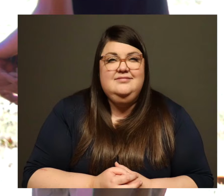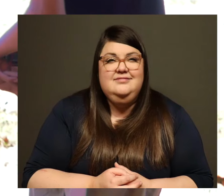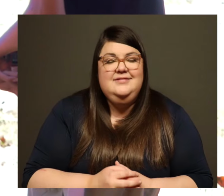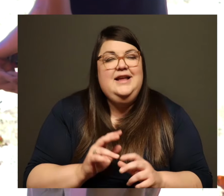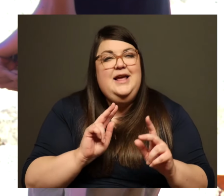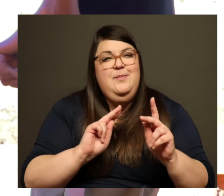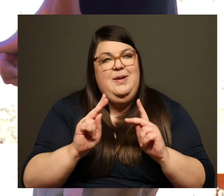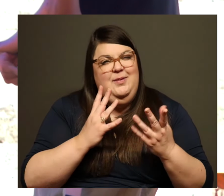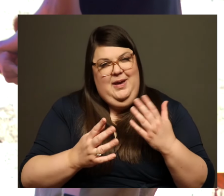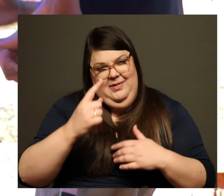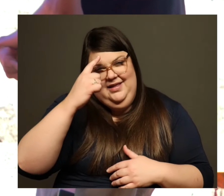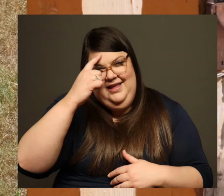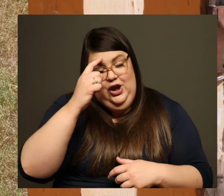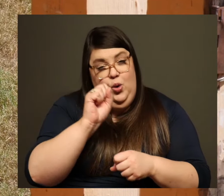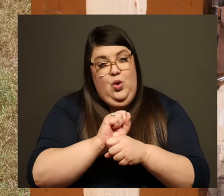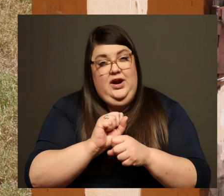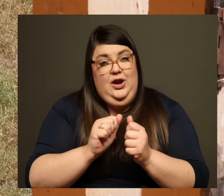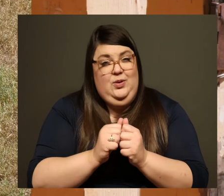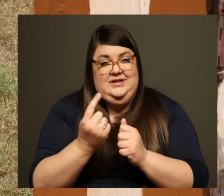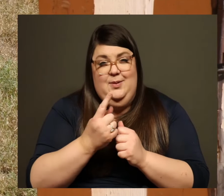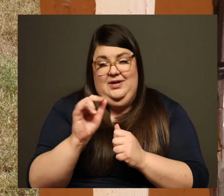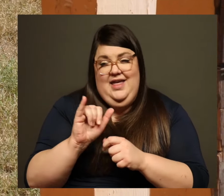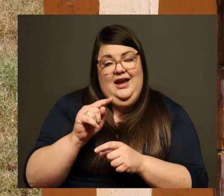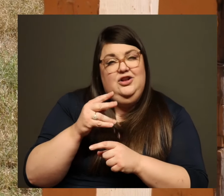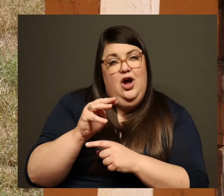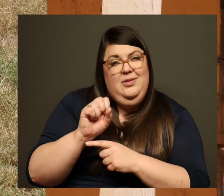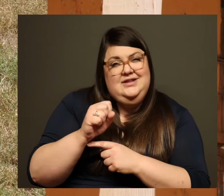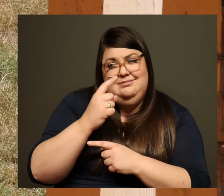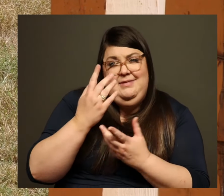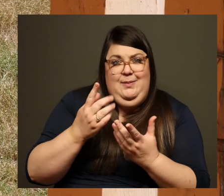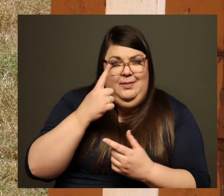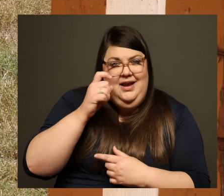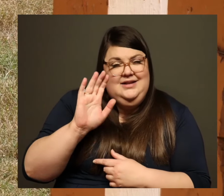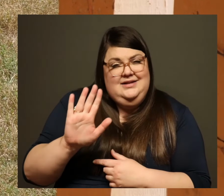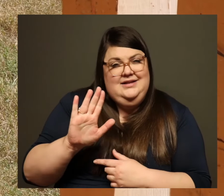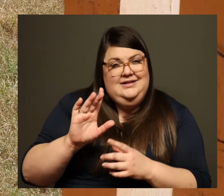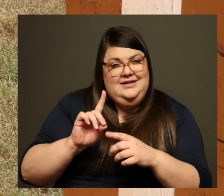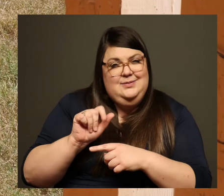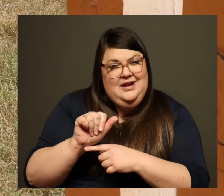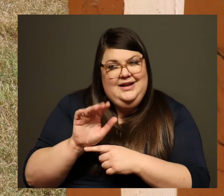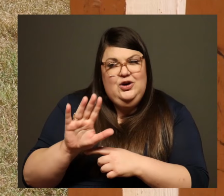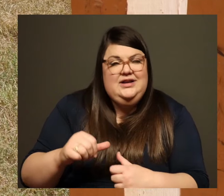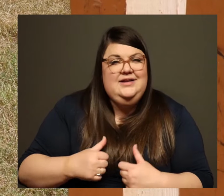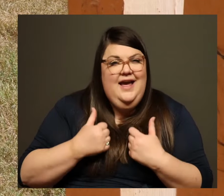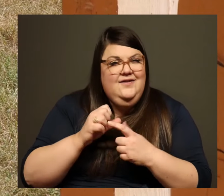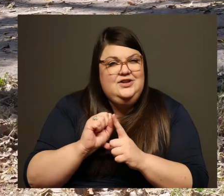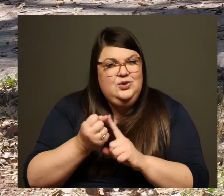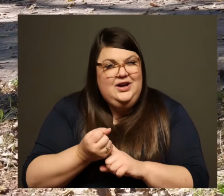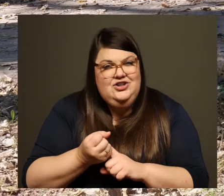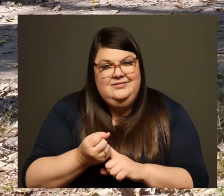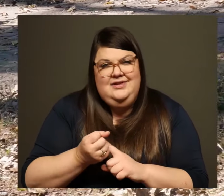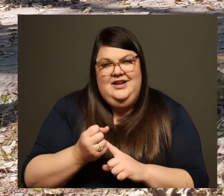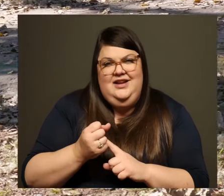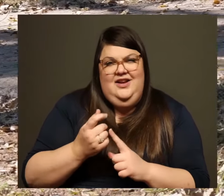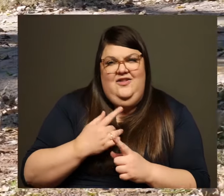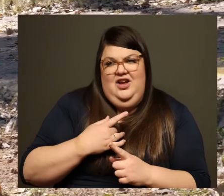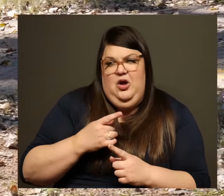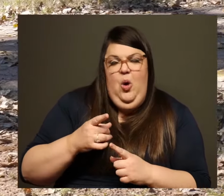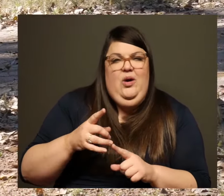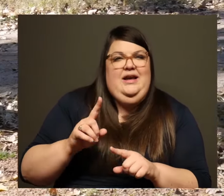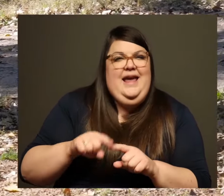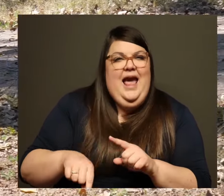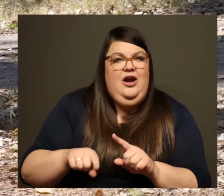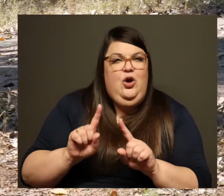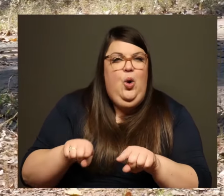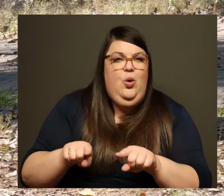People may think working with someone like Thomas, maybe because of their disability or their life situation, they may not be able to get into